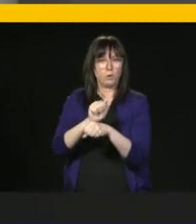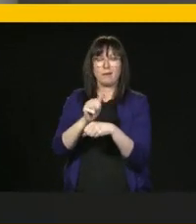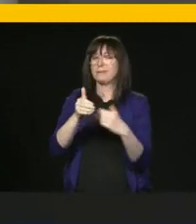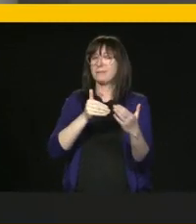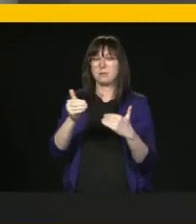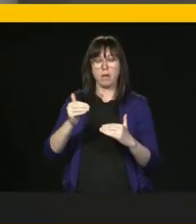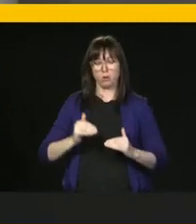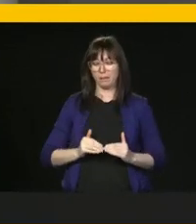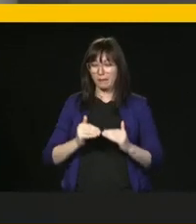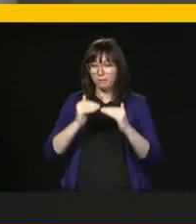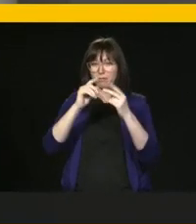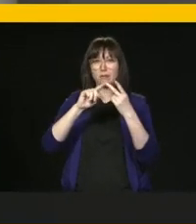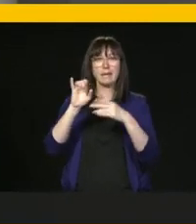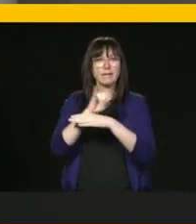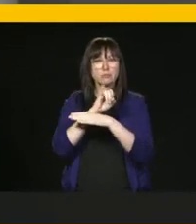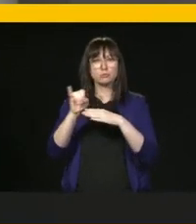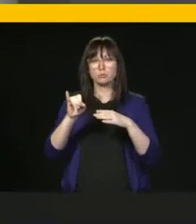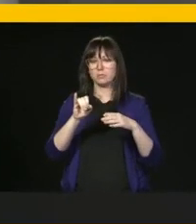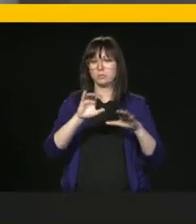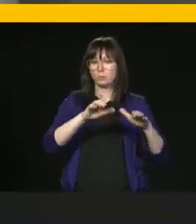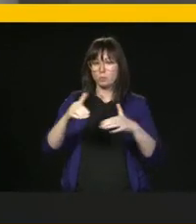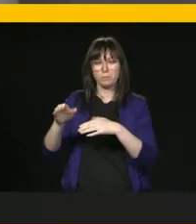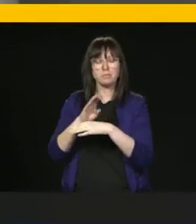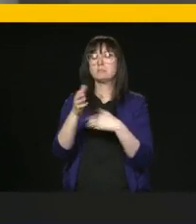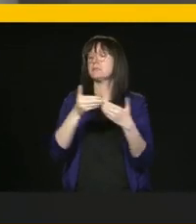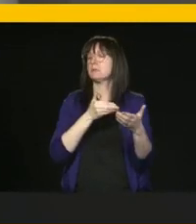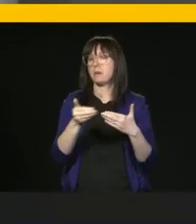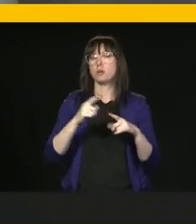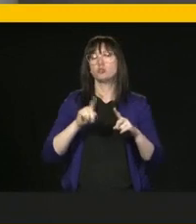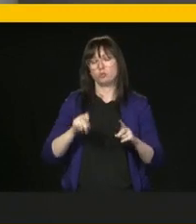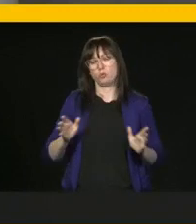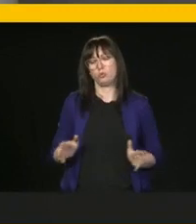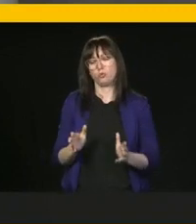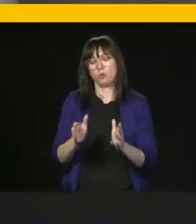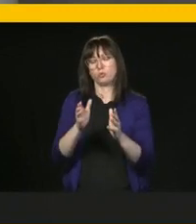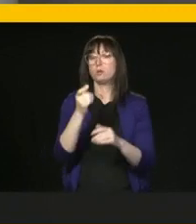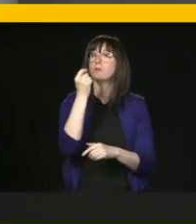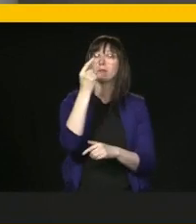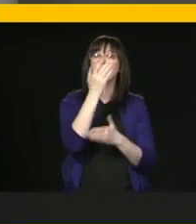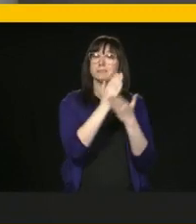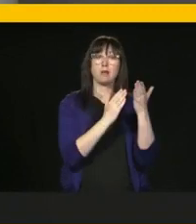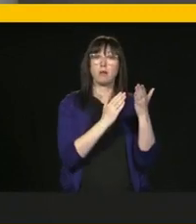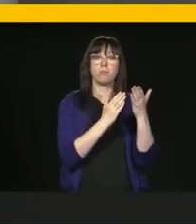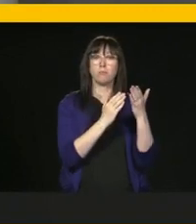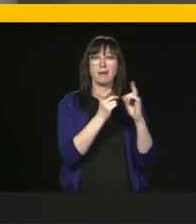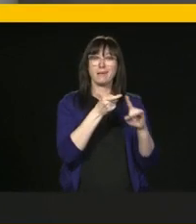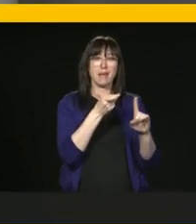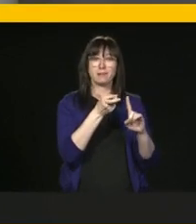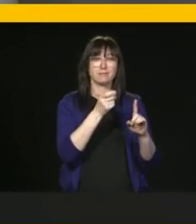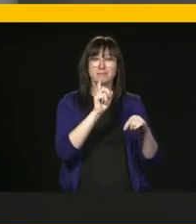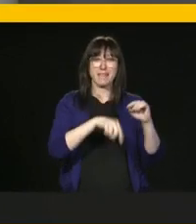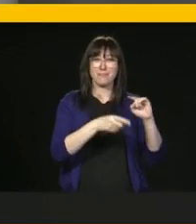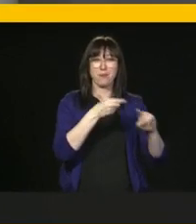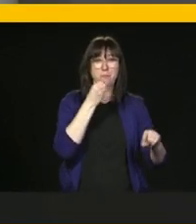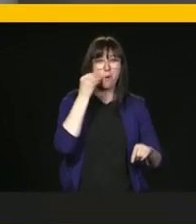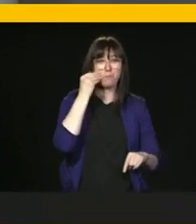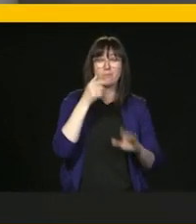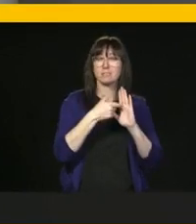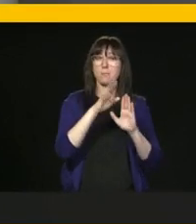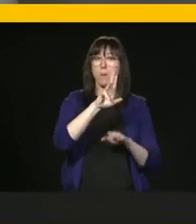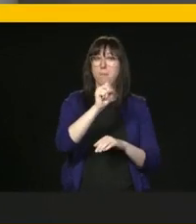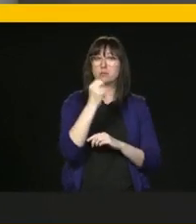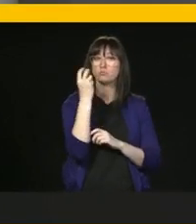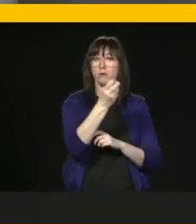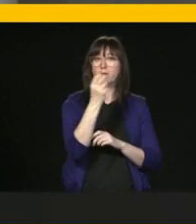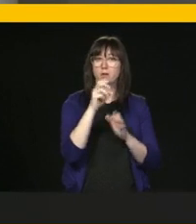that, there are some services that cannot be provided from home. Bus drivers, for example, continue to provide public transit, although I know